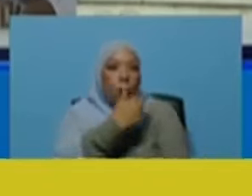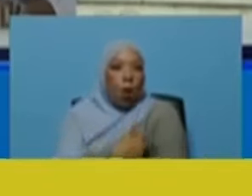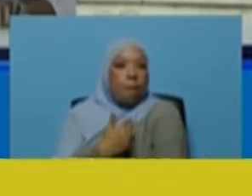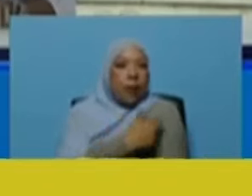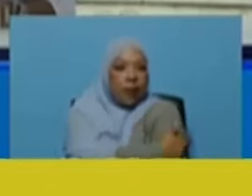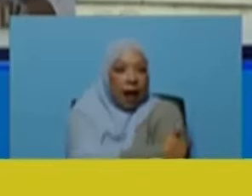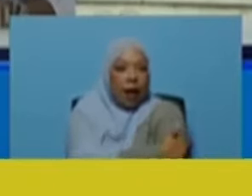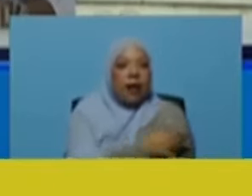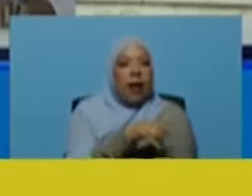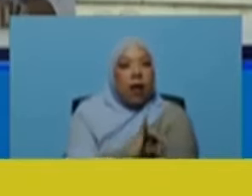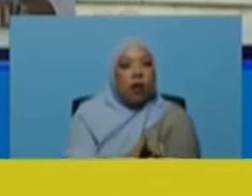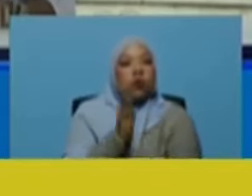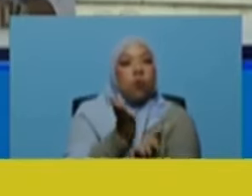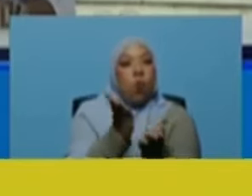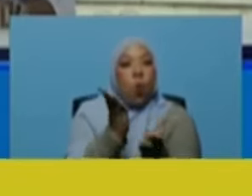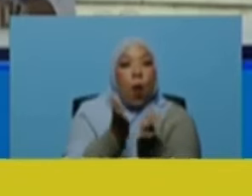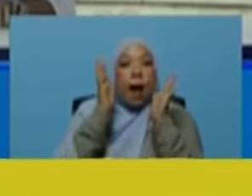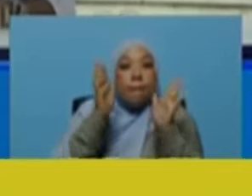hospitalization service,